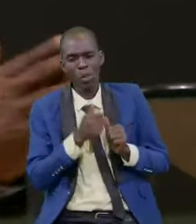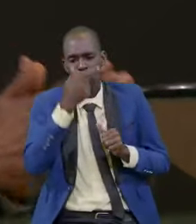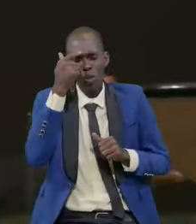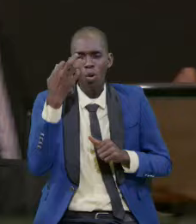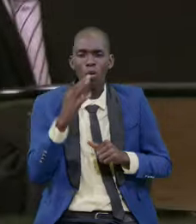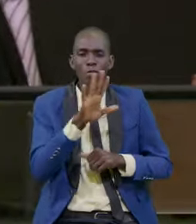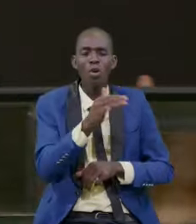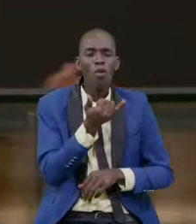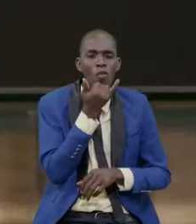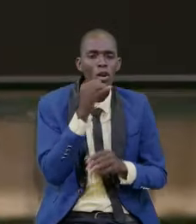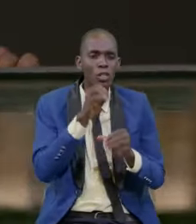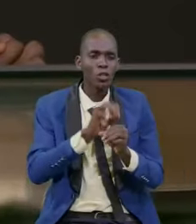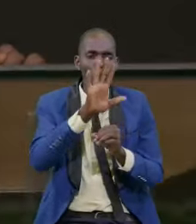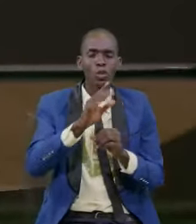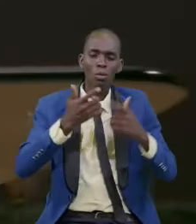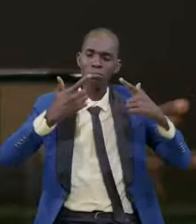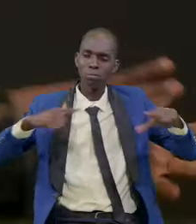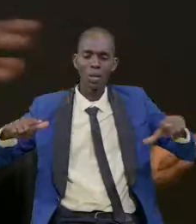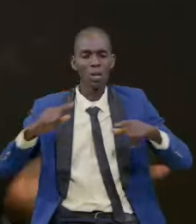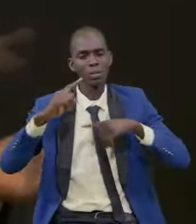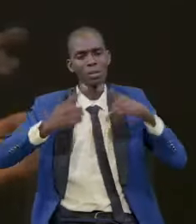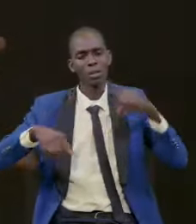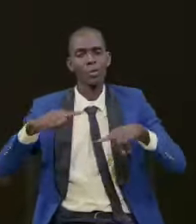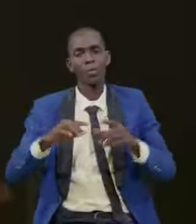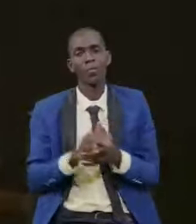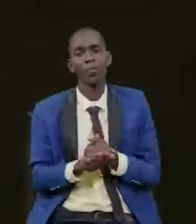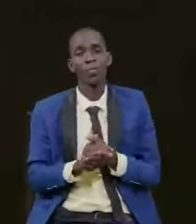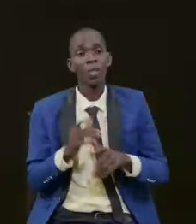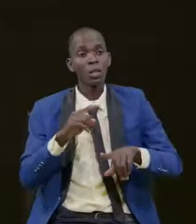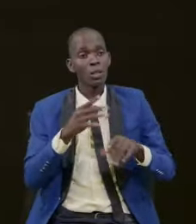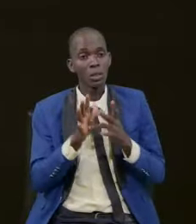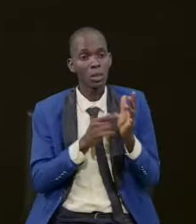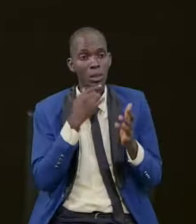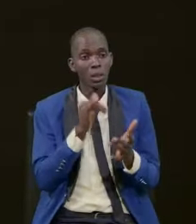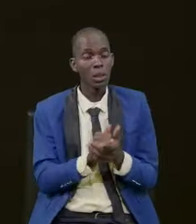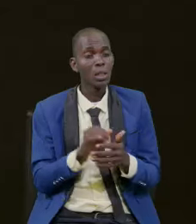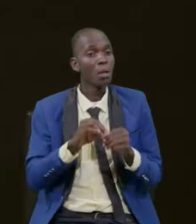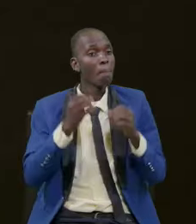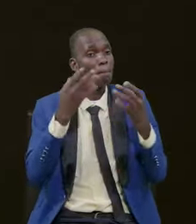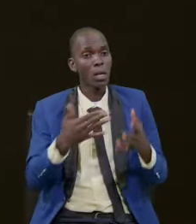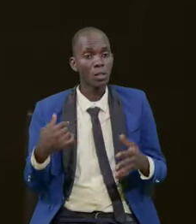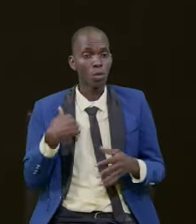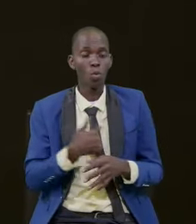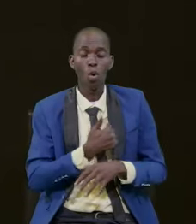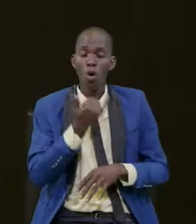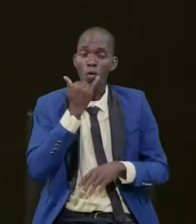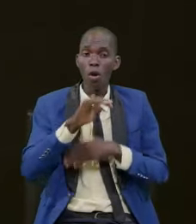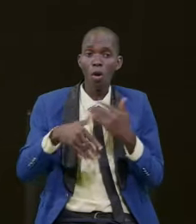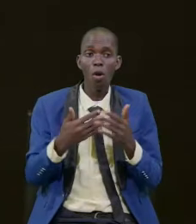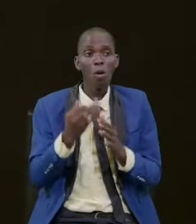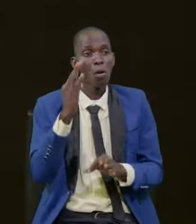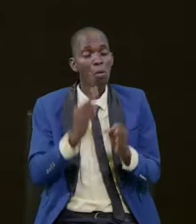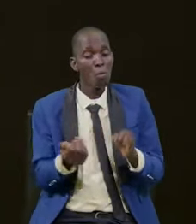the word. And then he tells us, for in many things we offend all. If any man offend not